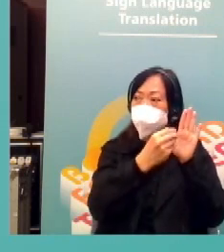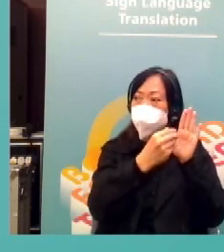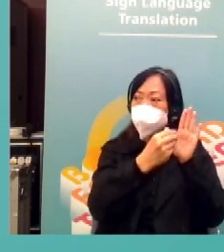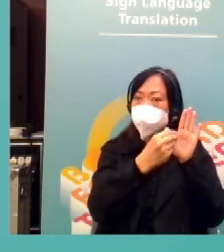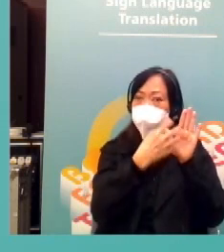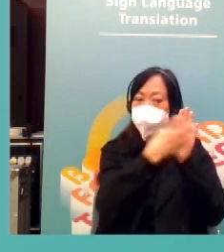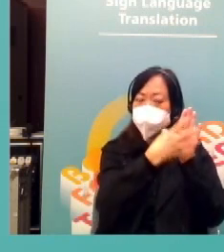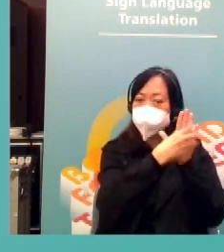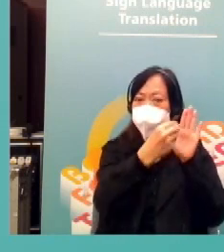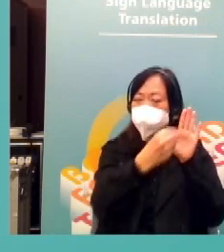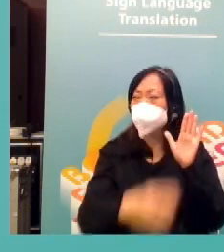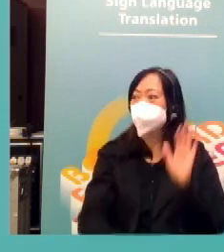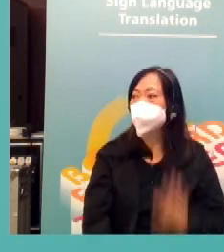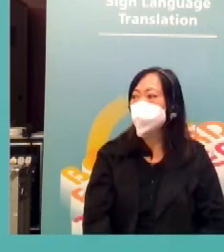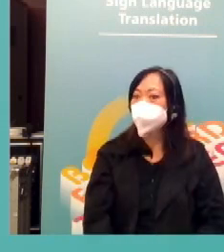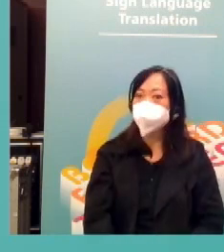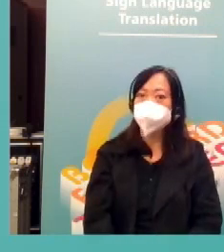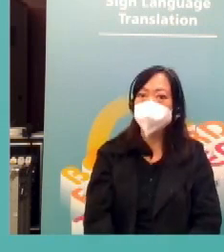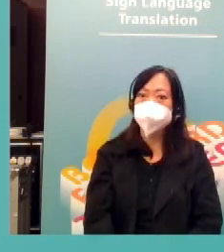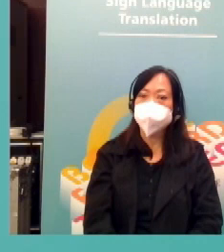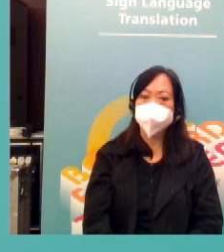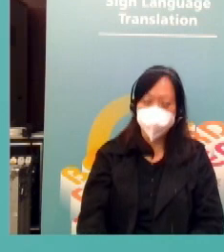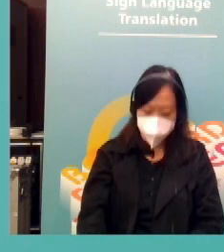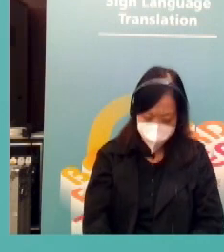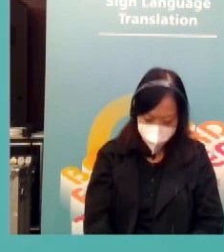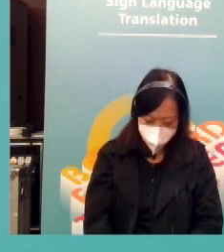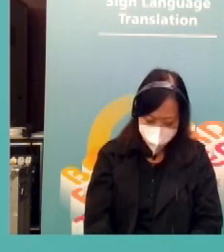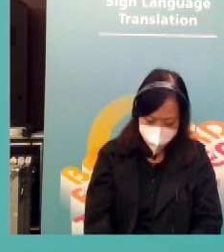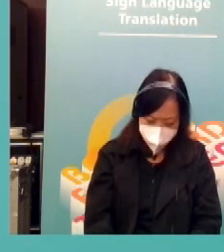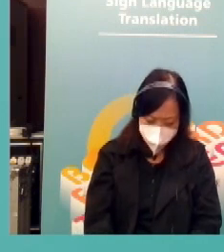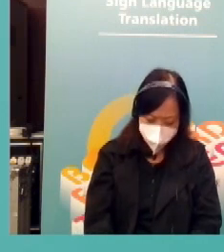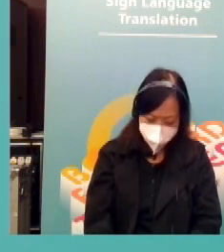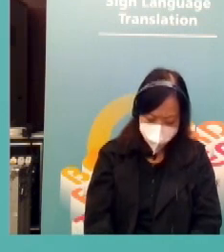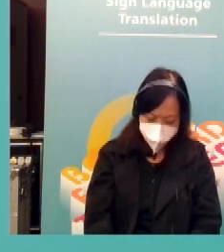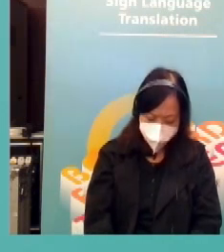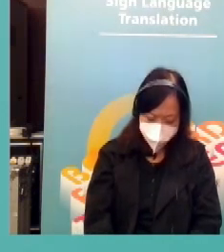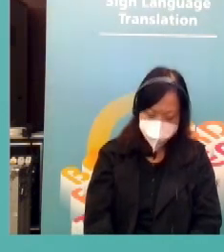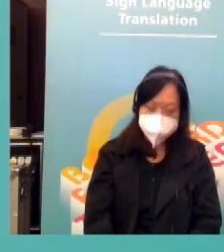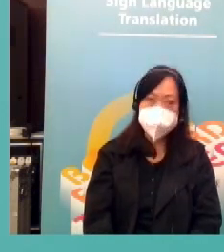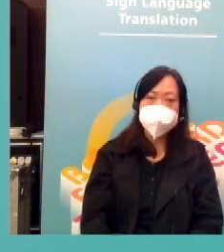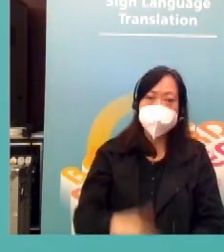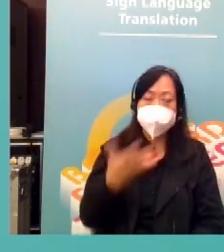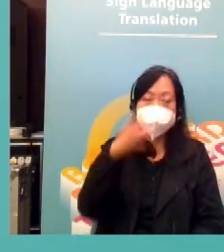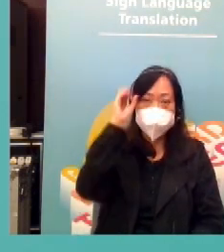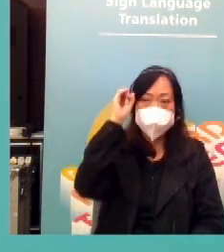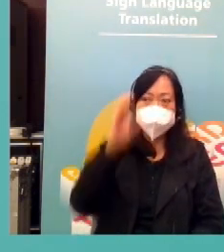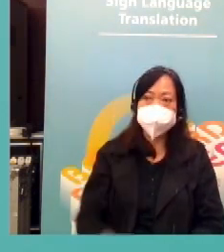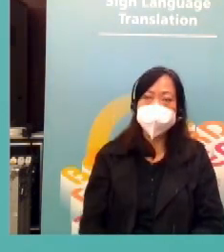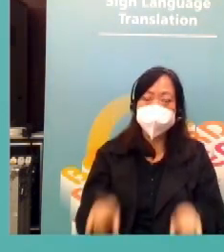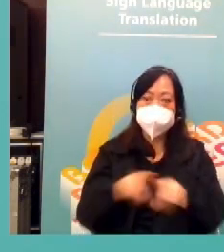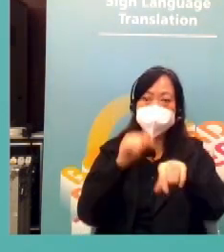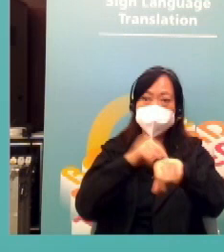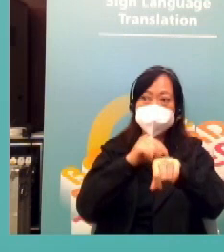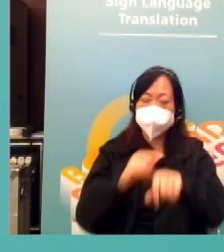panel. So if you could project that. While we are doing that, I want to actually ask a final question